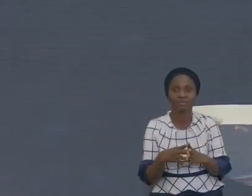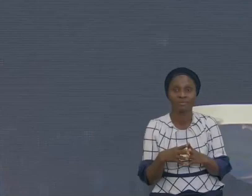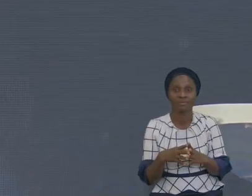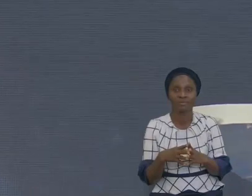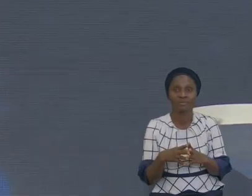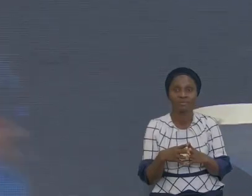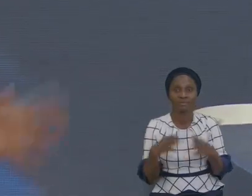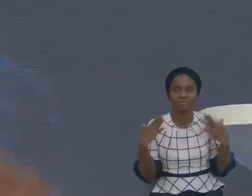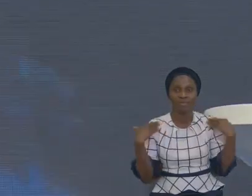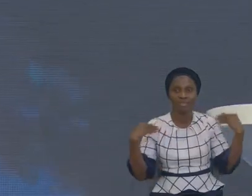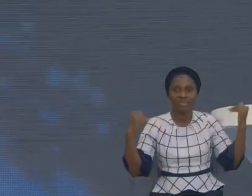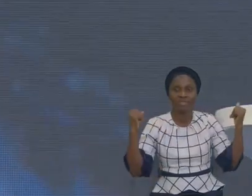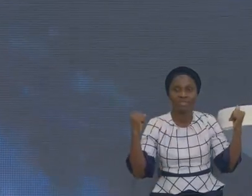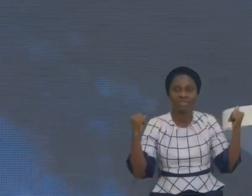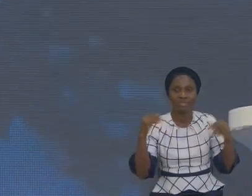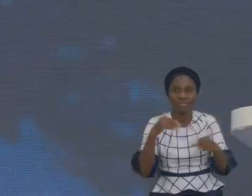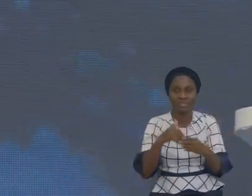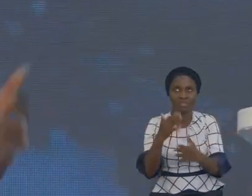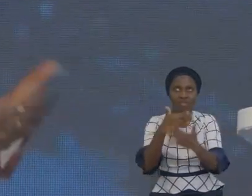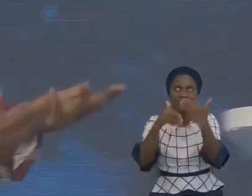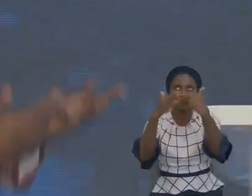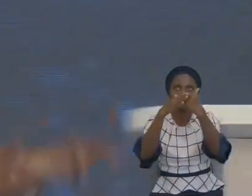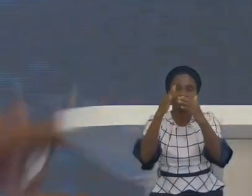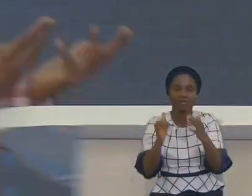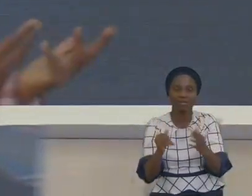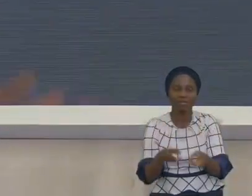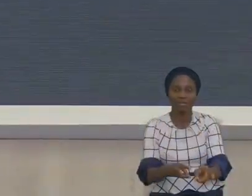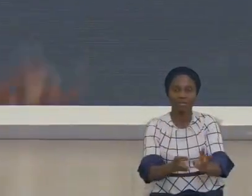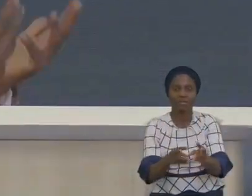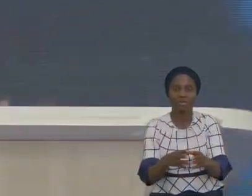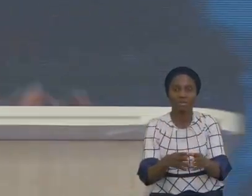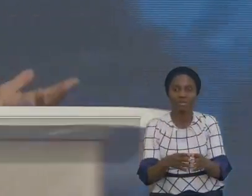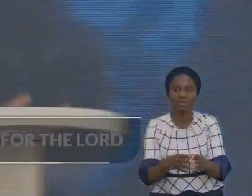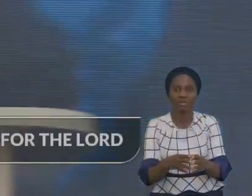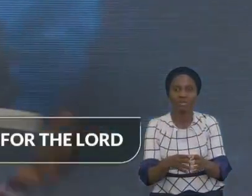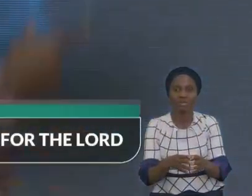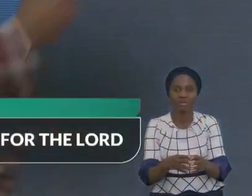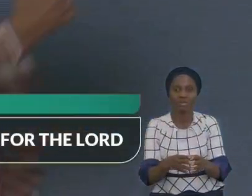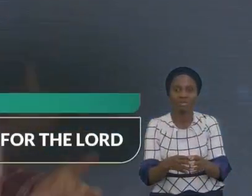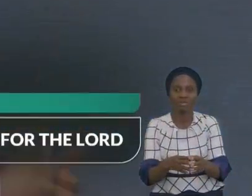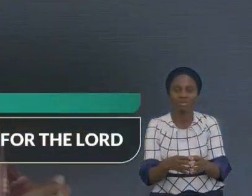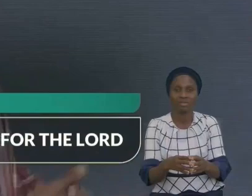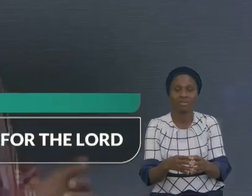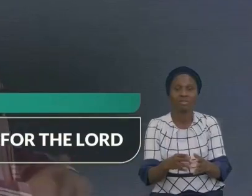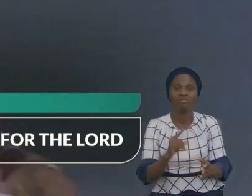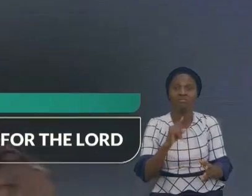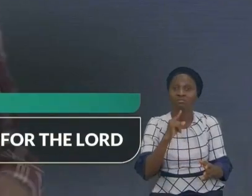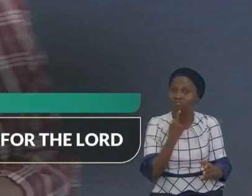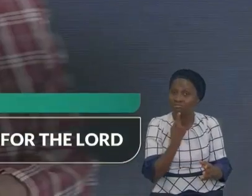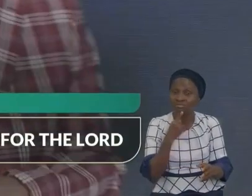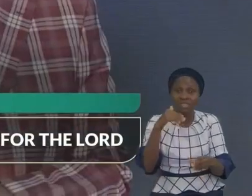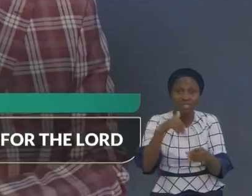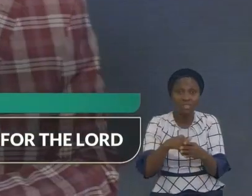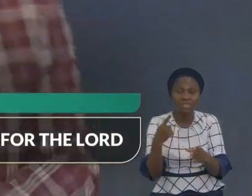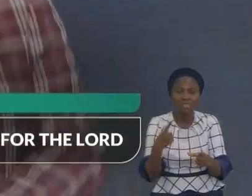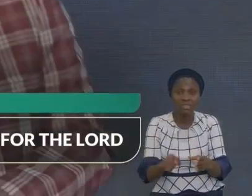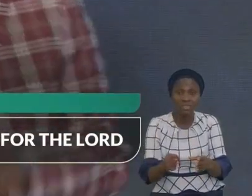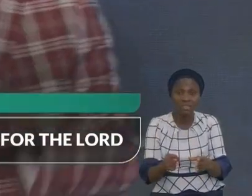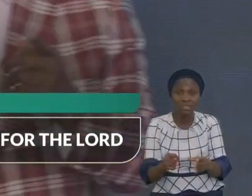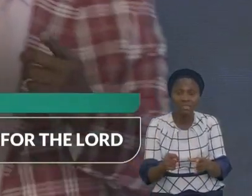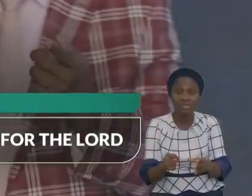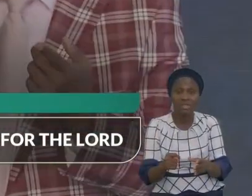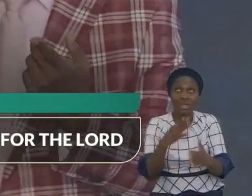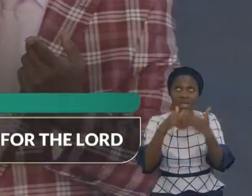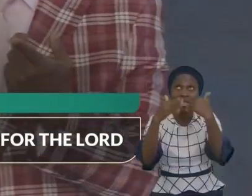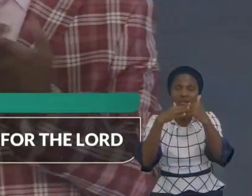Diligence in the heavenly way for the Lord and to the Lord. And as